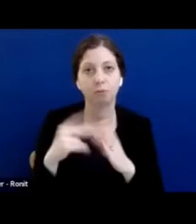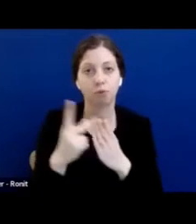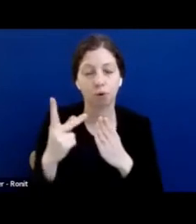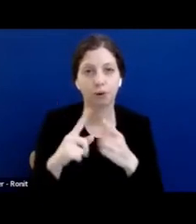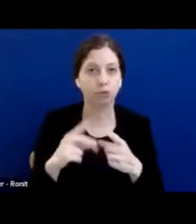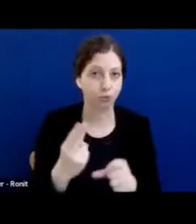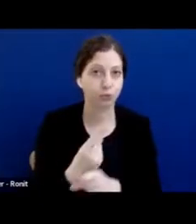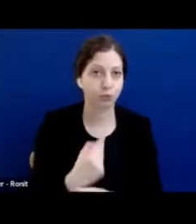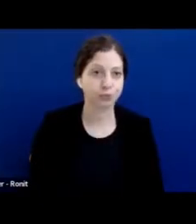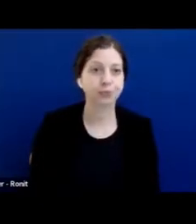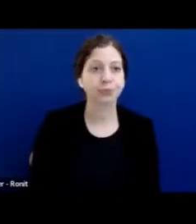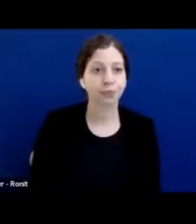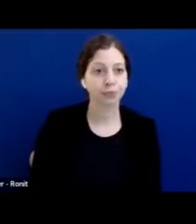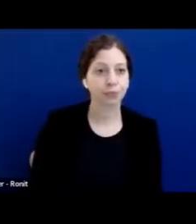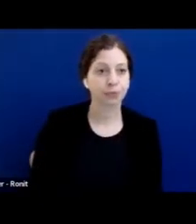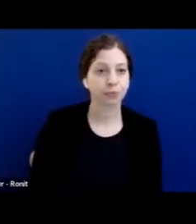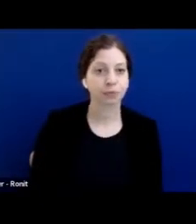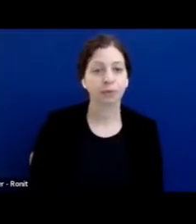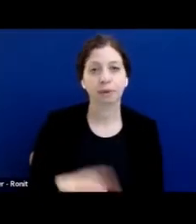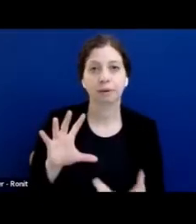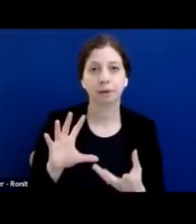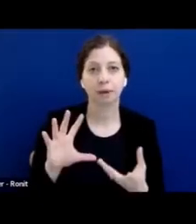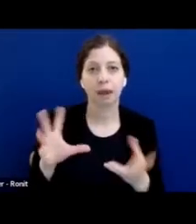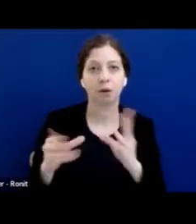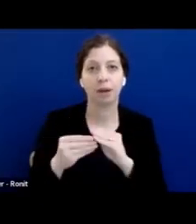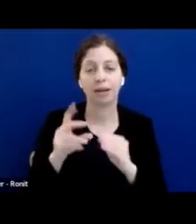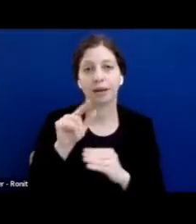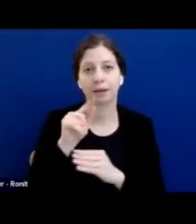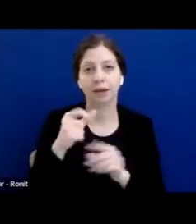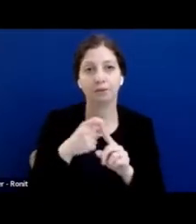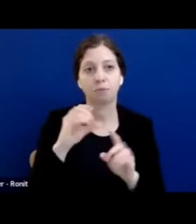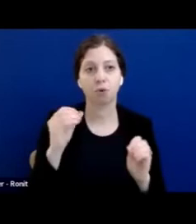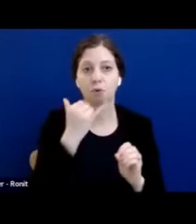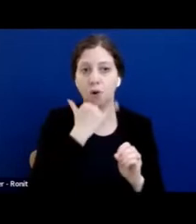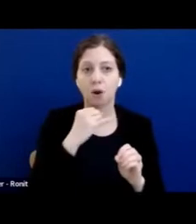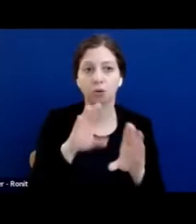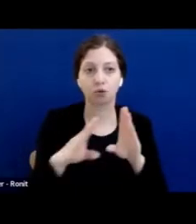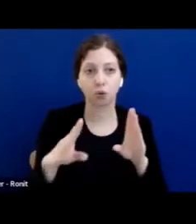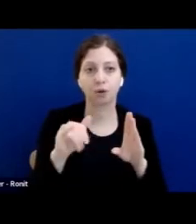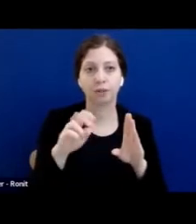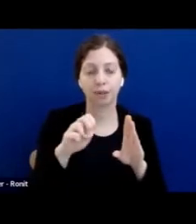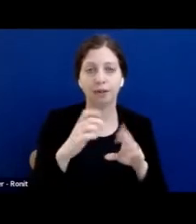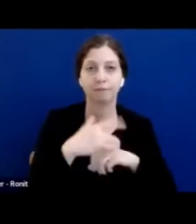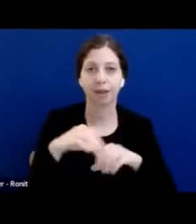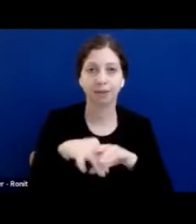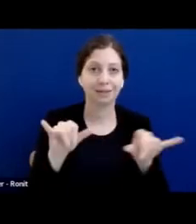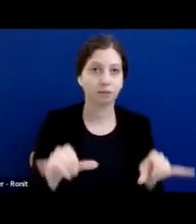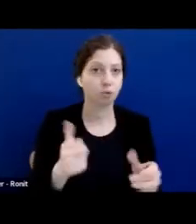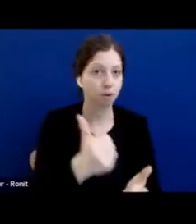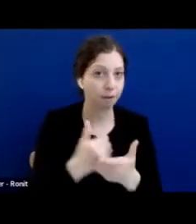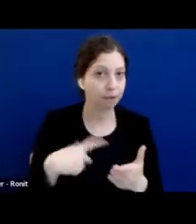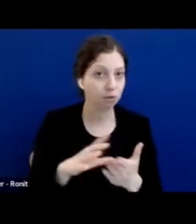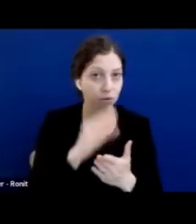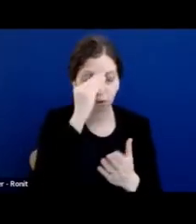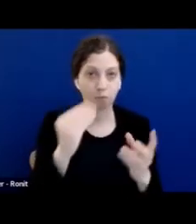use. Aggregated data from the No Wrong Door site will then be available through the system to help us learn more,